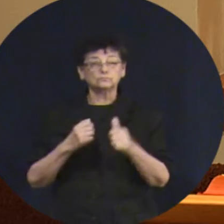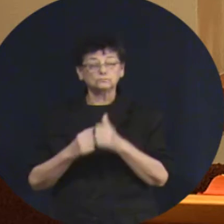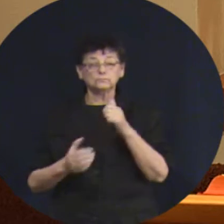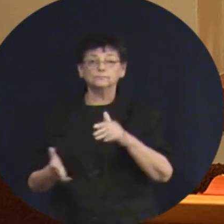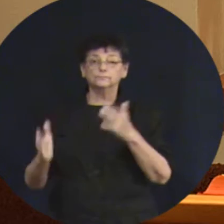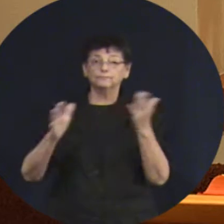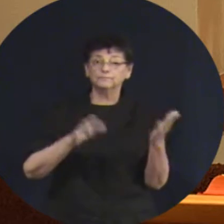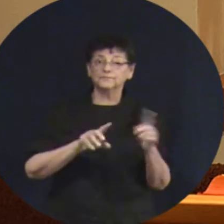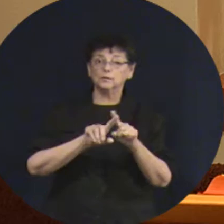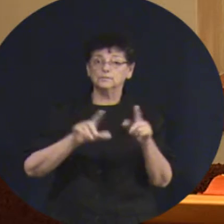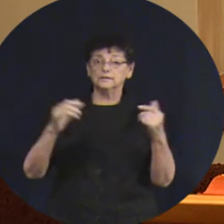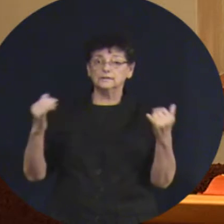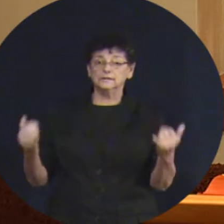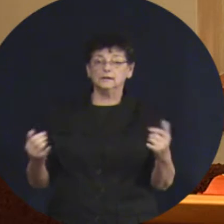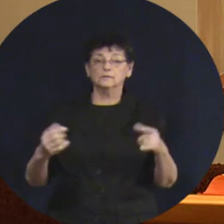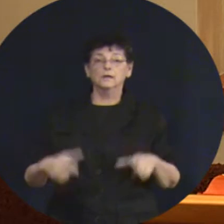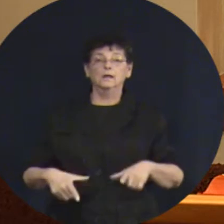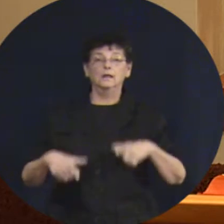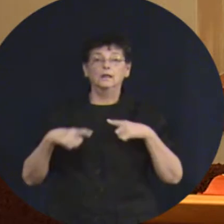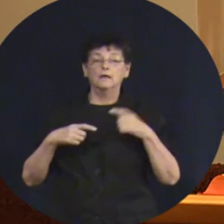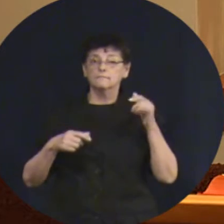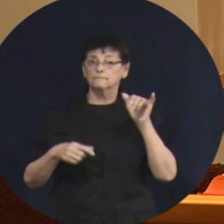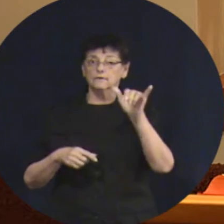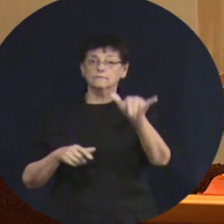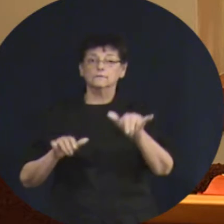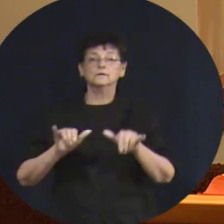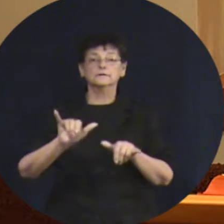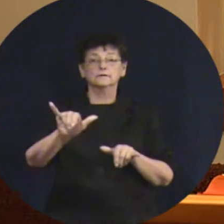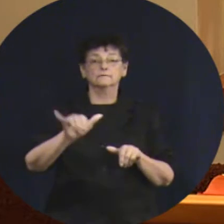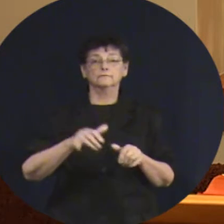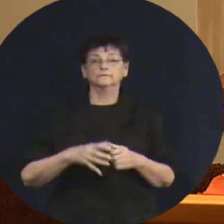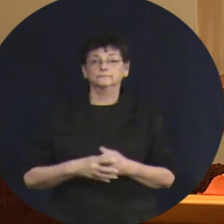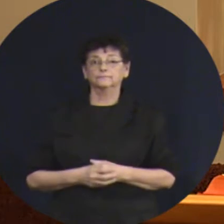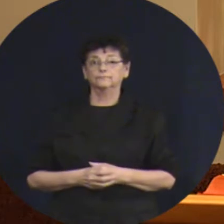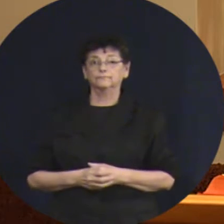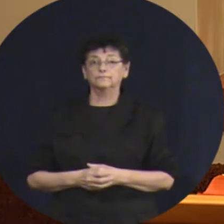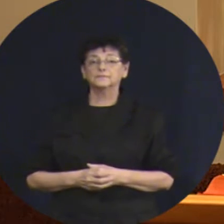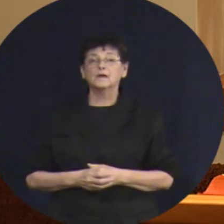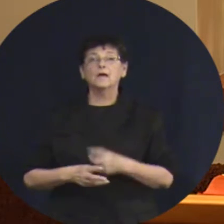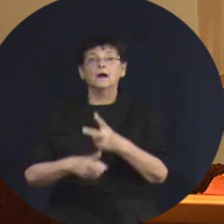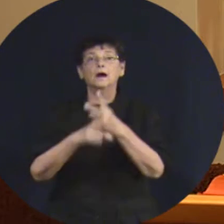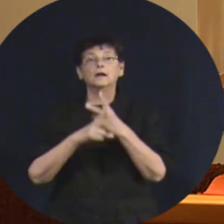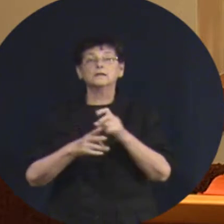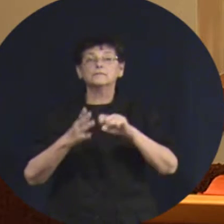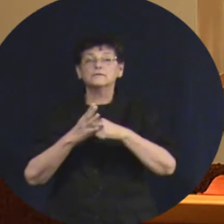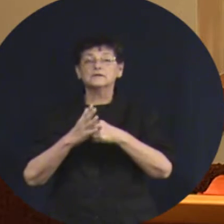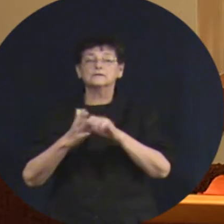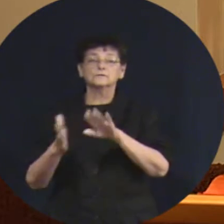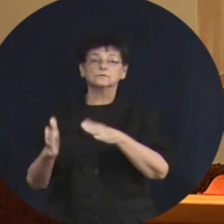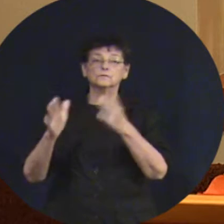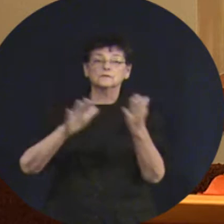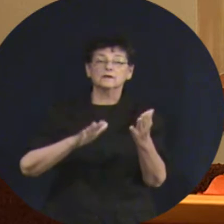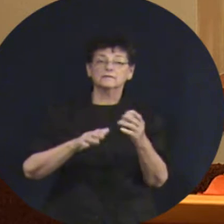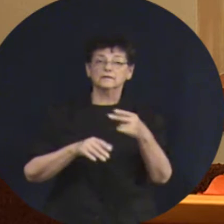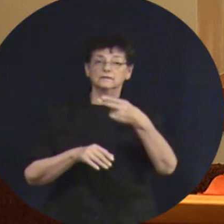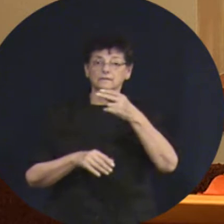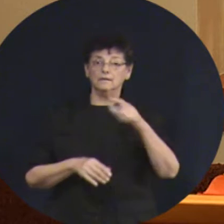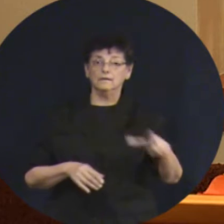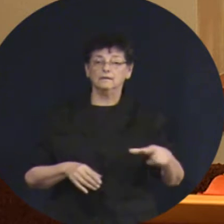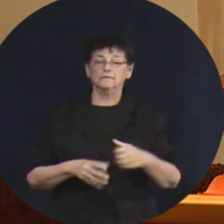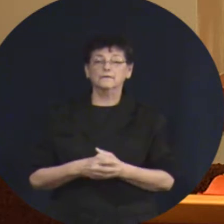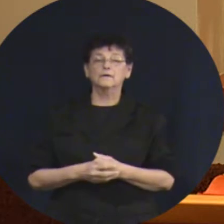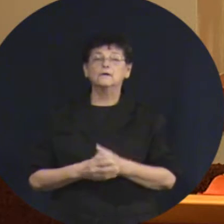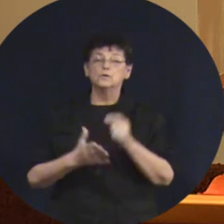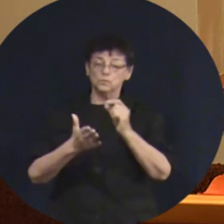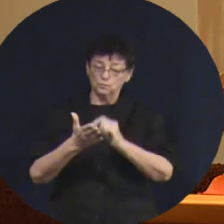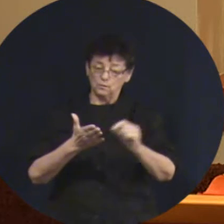dead, but now I am alive forever and ever. I hold the keys to death and the netherworld.